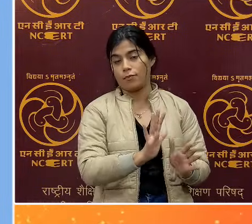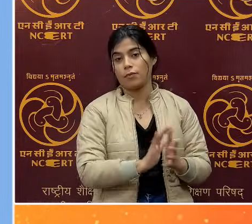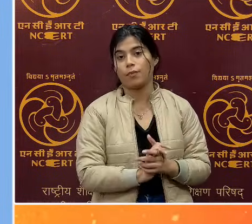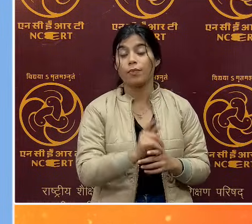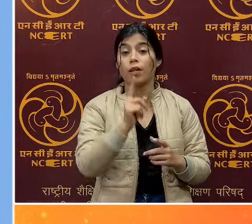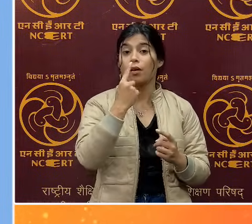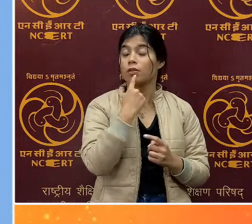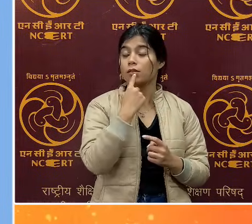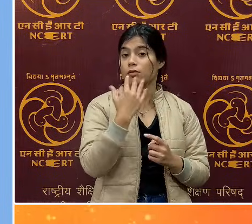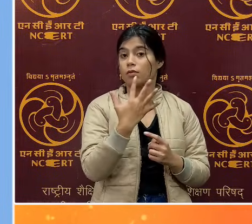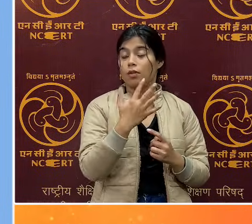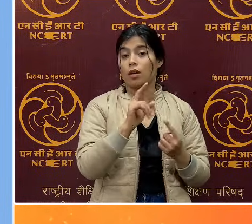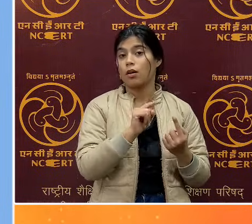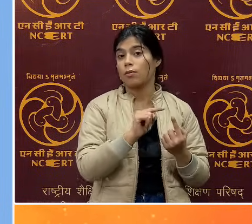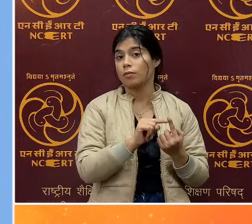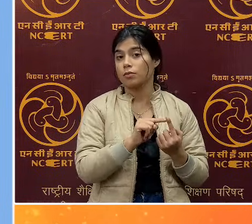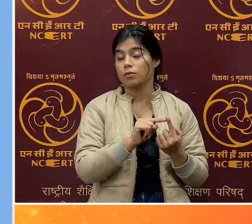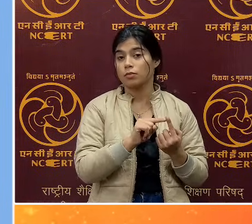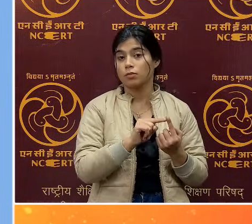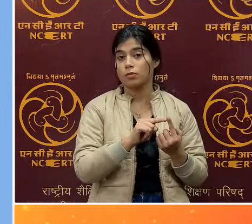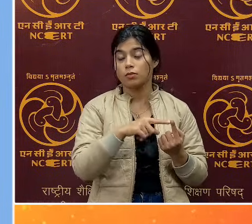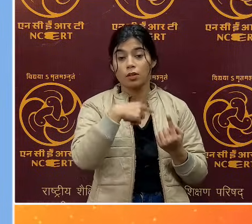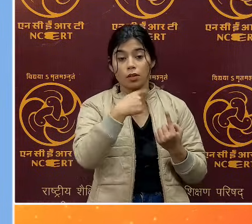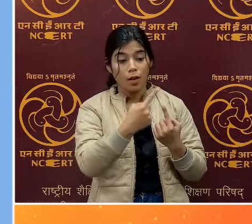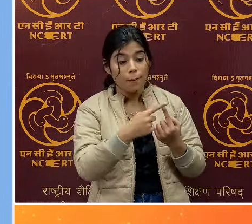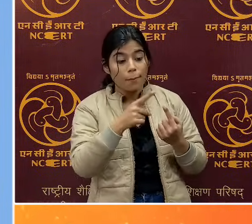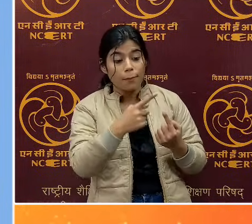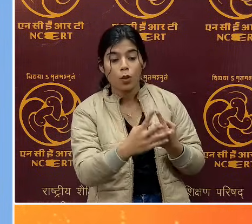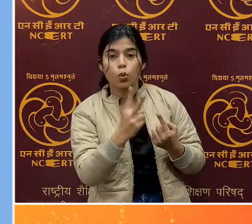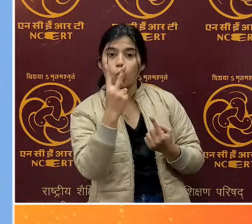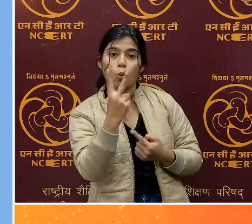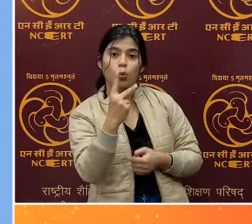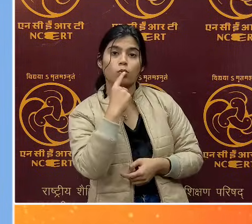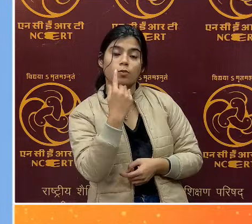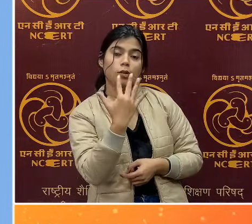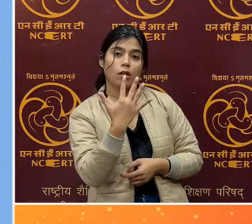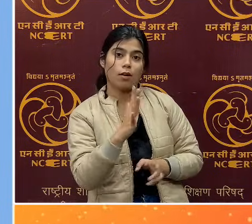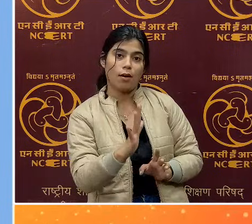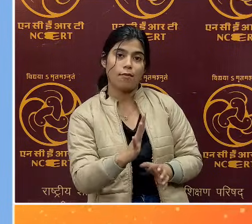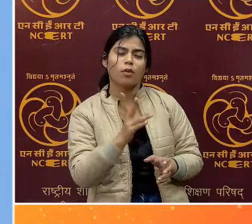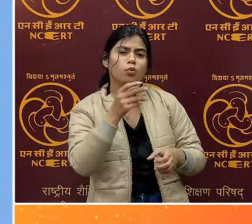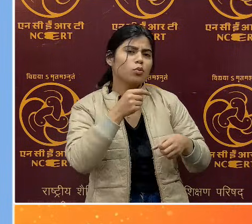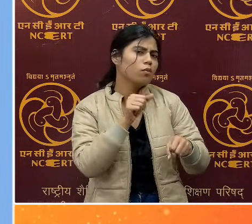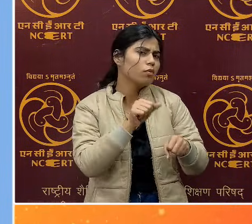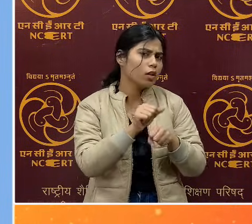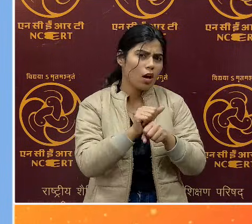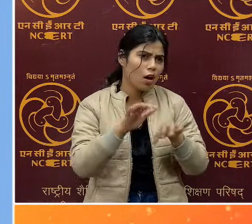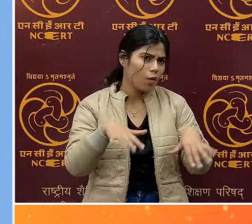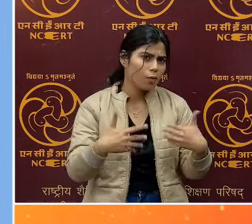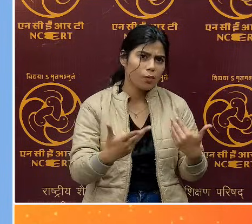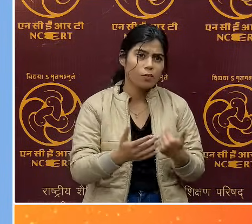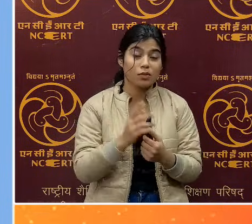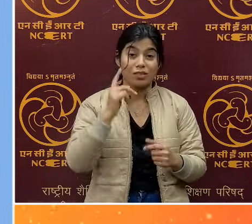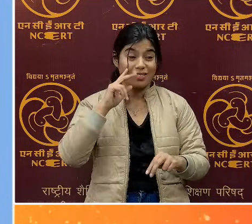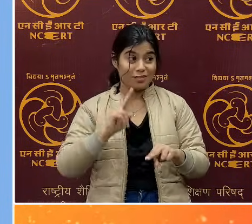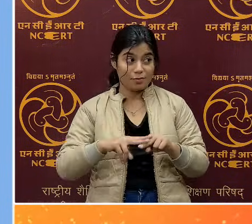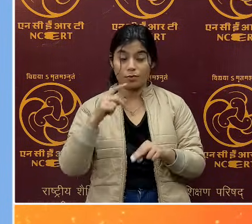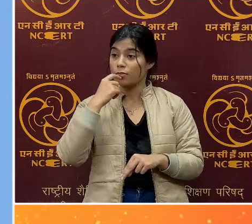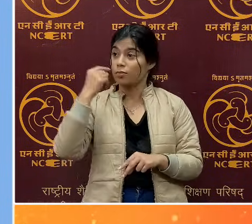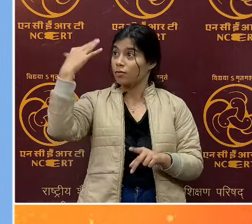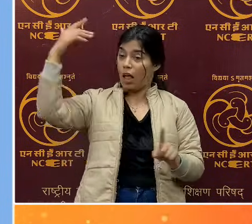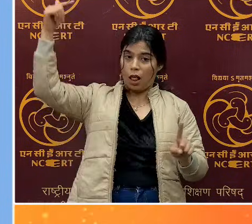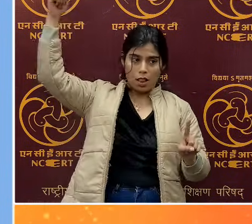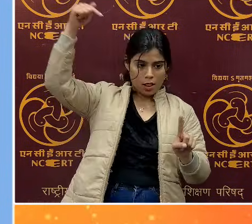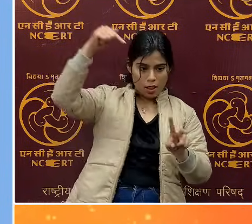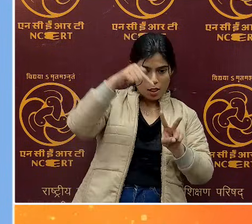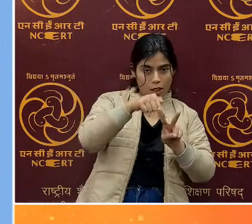One mirror is here and the another mirror is placed here. So how it works, the light rays are entering, they'll hit